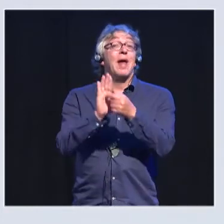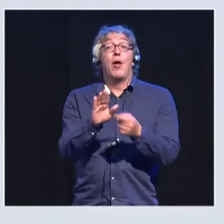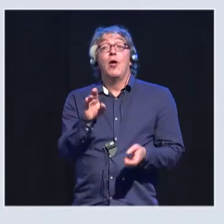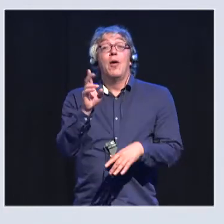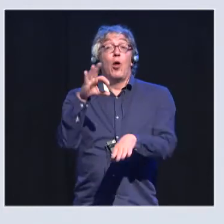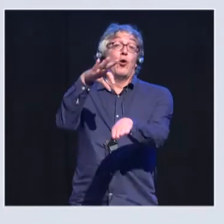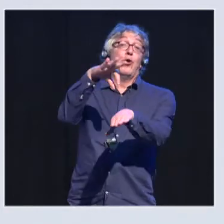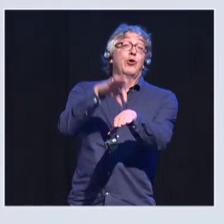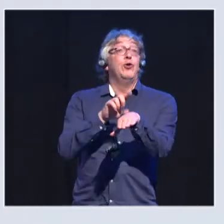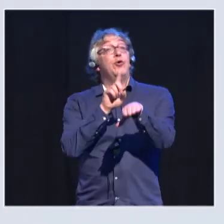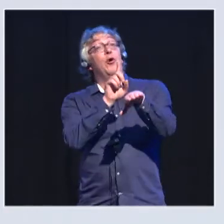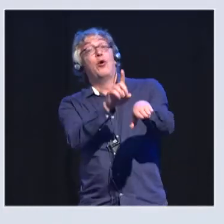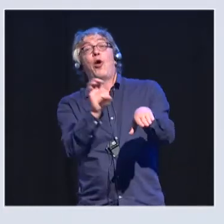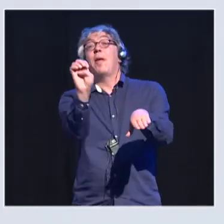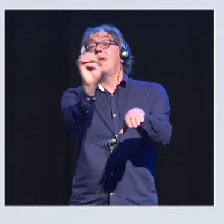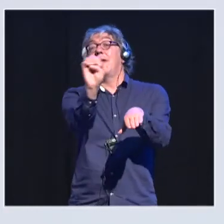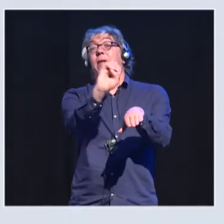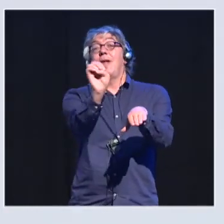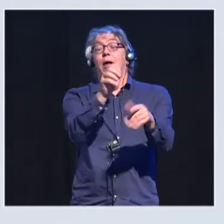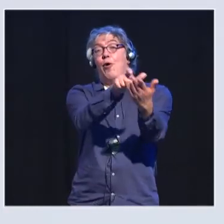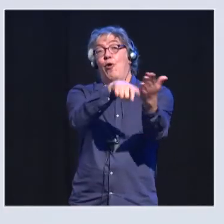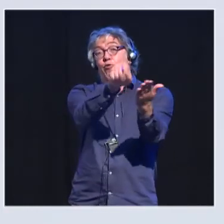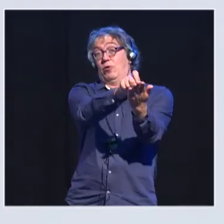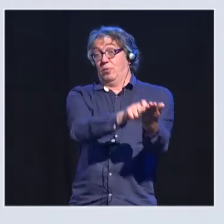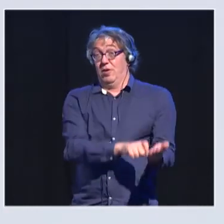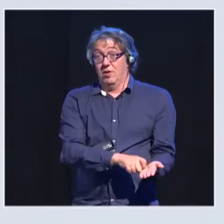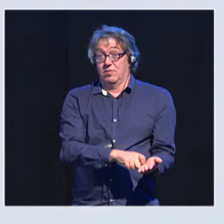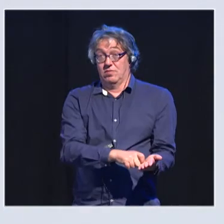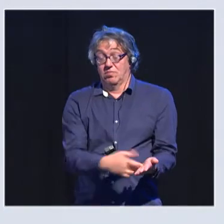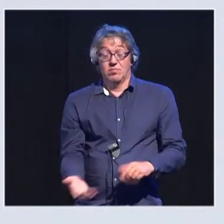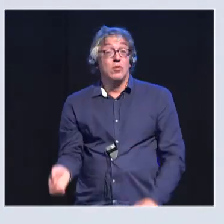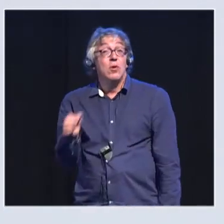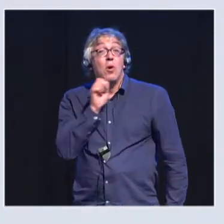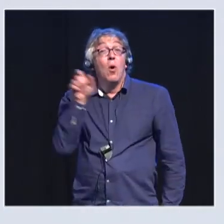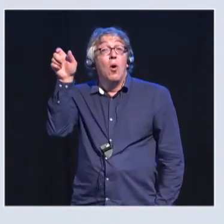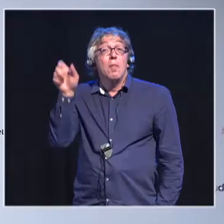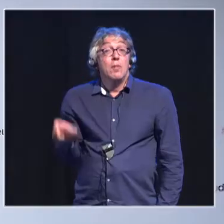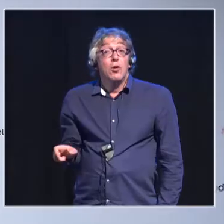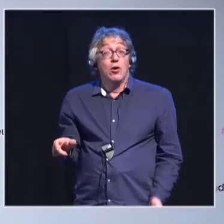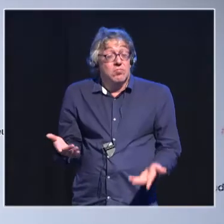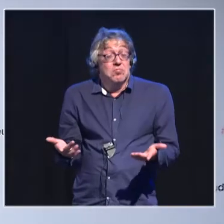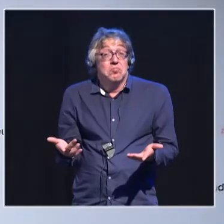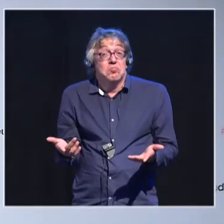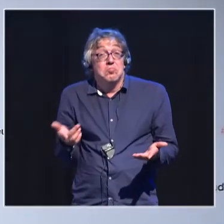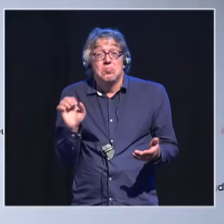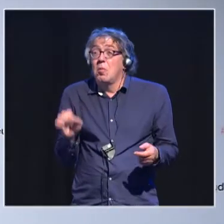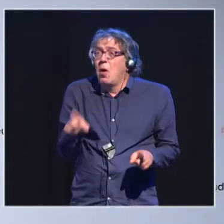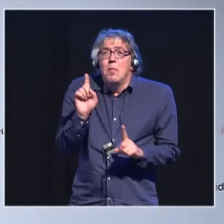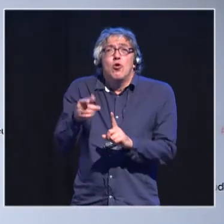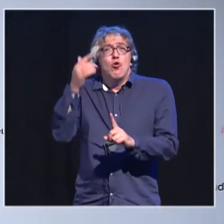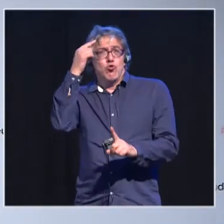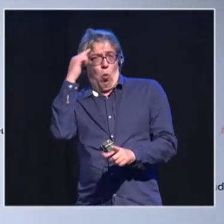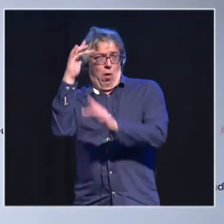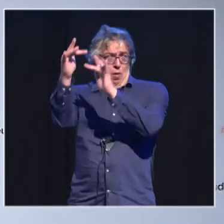easy. Elderly people, they don't have to know how it works. Where is this internet in those prescriptions? Where is this